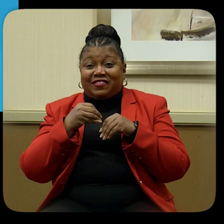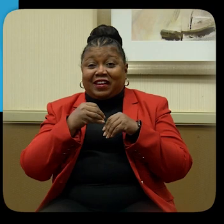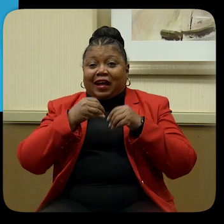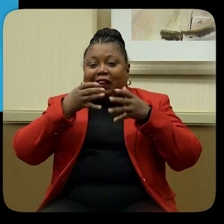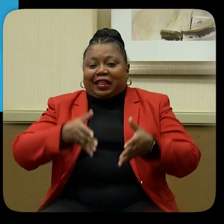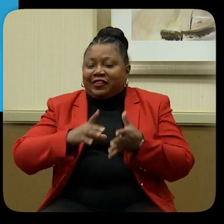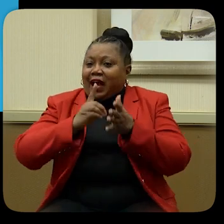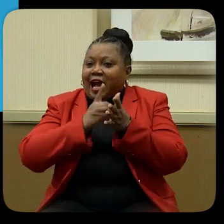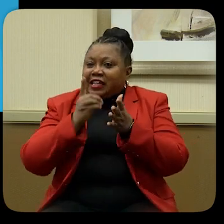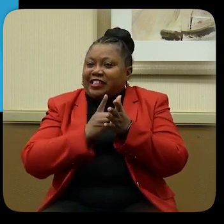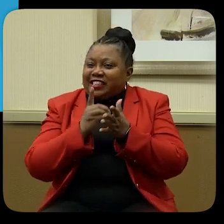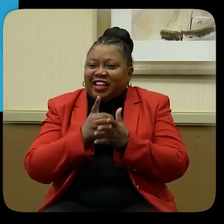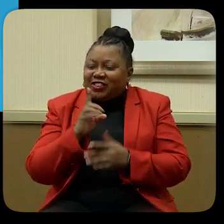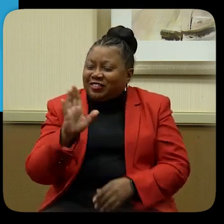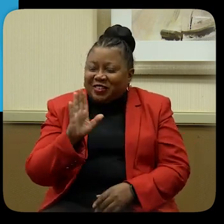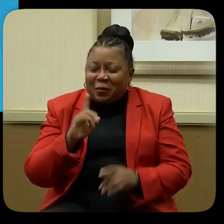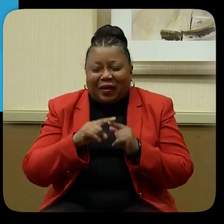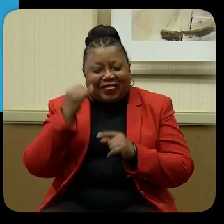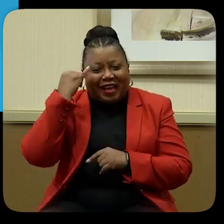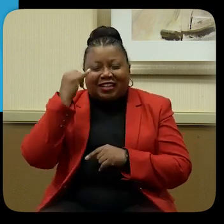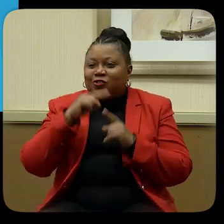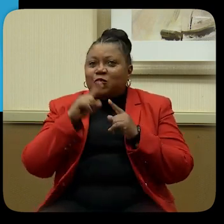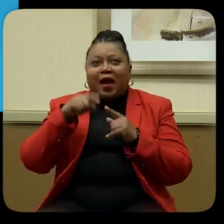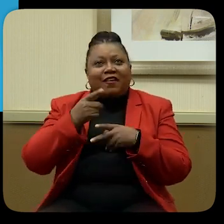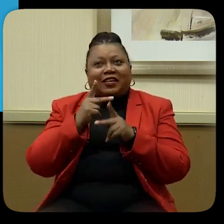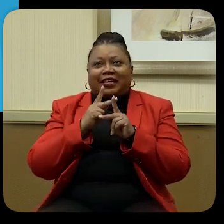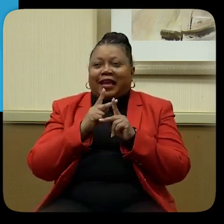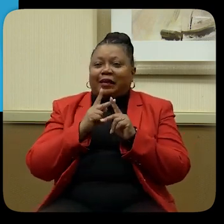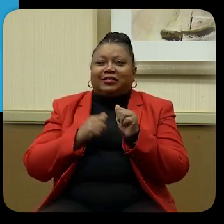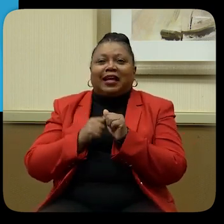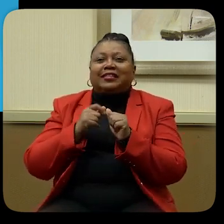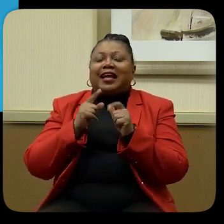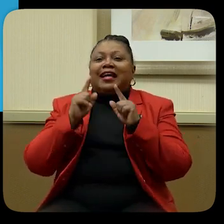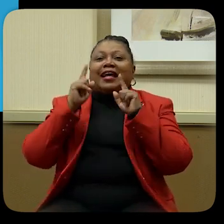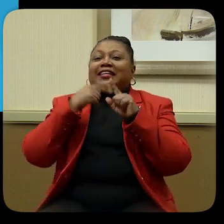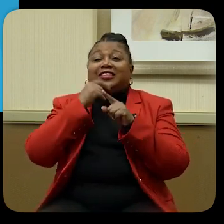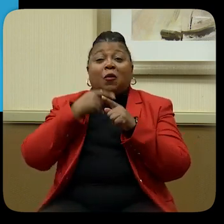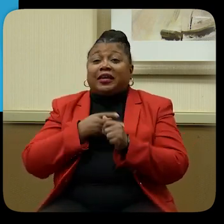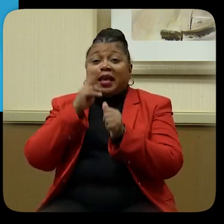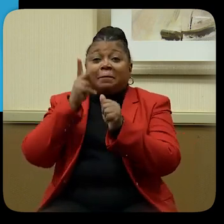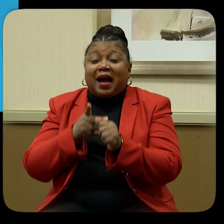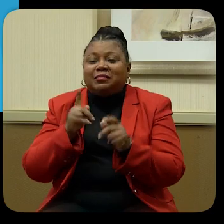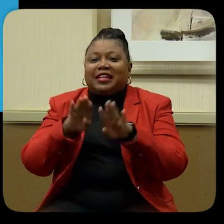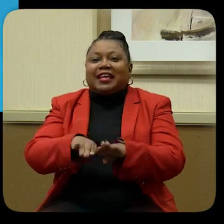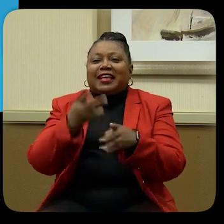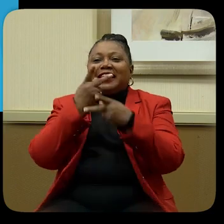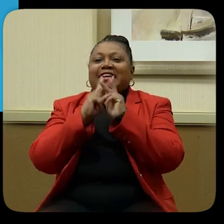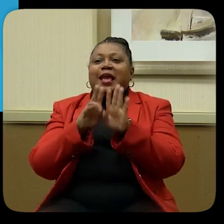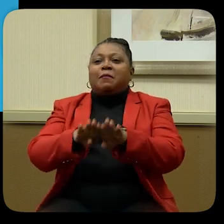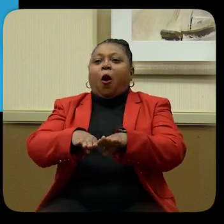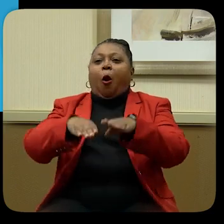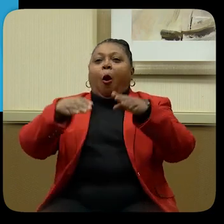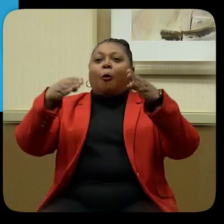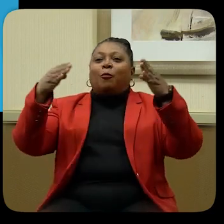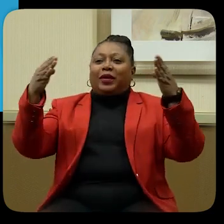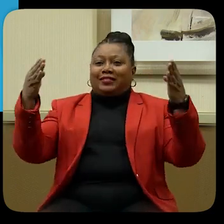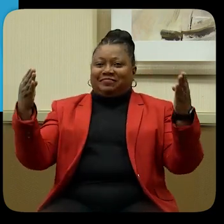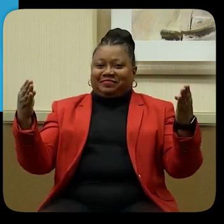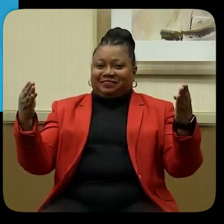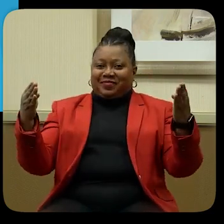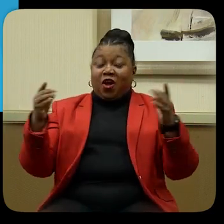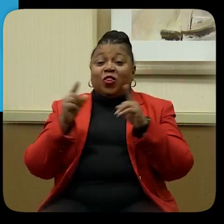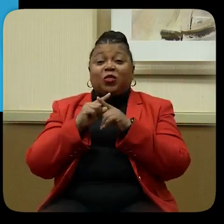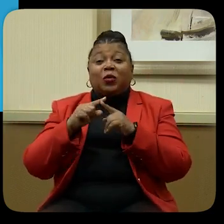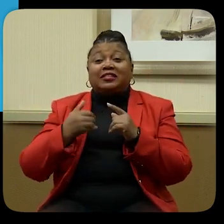dictionary, but this idea of you don't have to keep up, just keep open, right? The words that our young